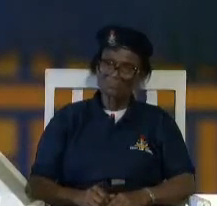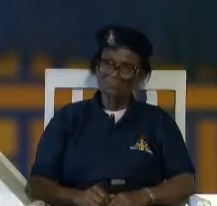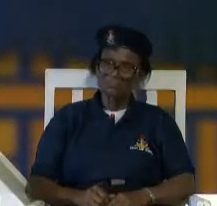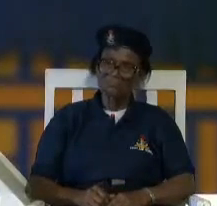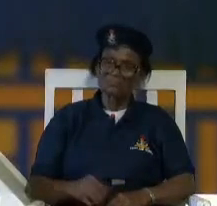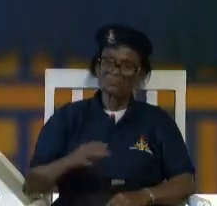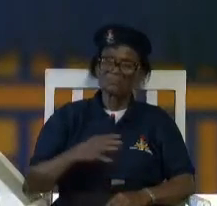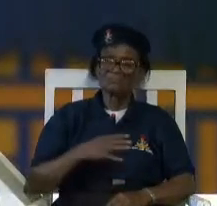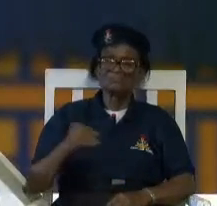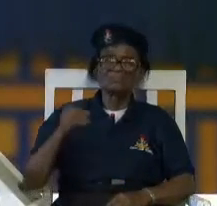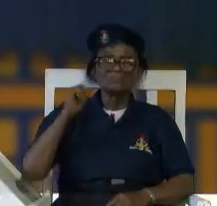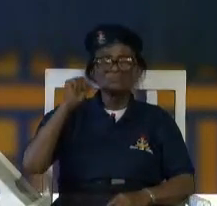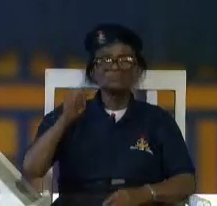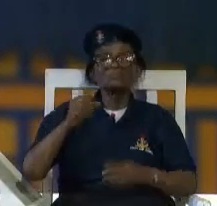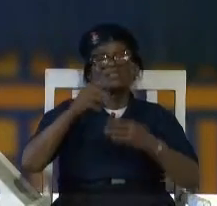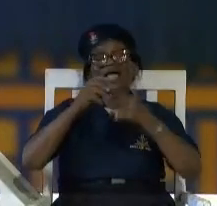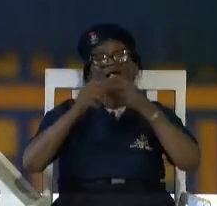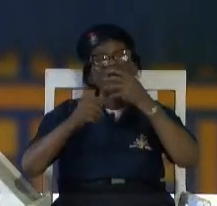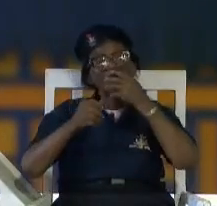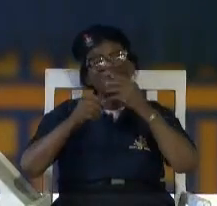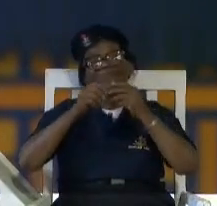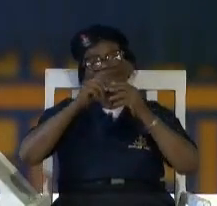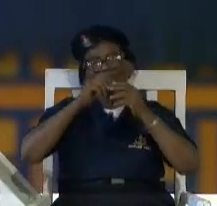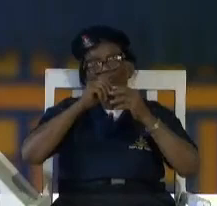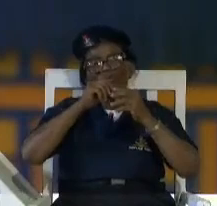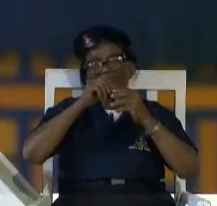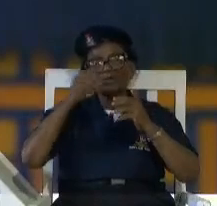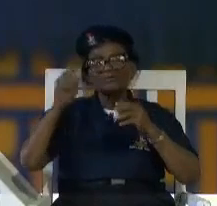And as he was sucking the first one,